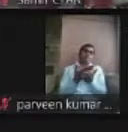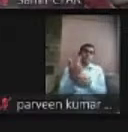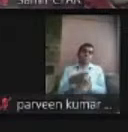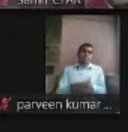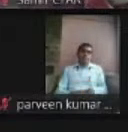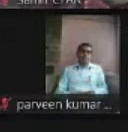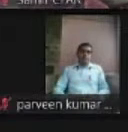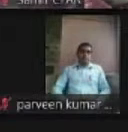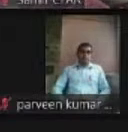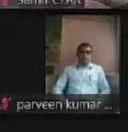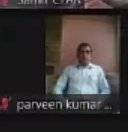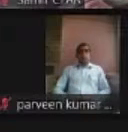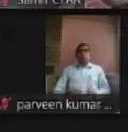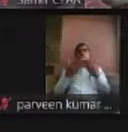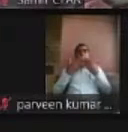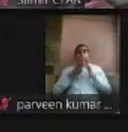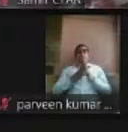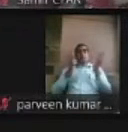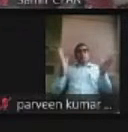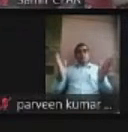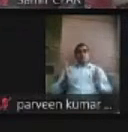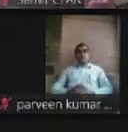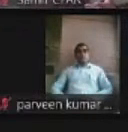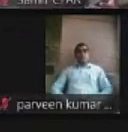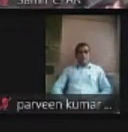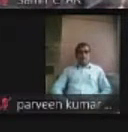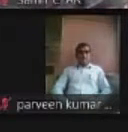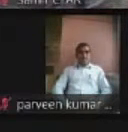state government. Pension can be provided to that person.